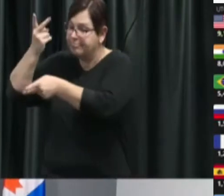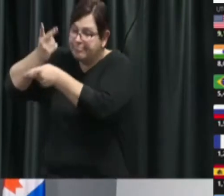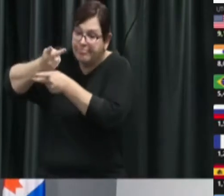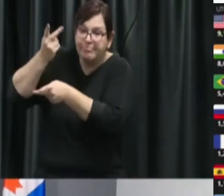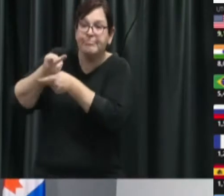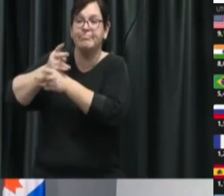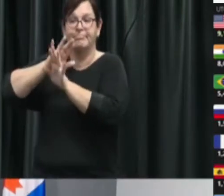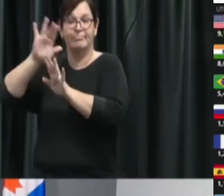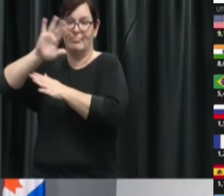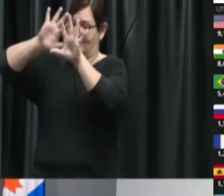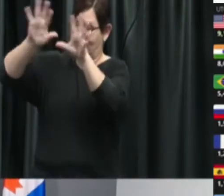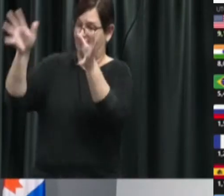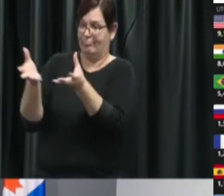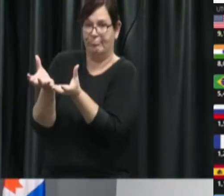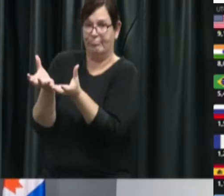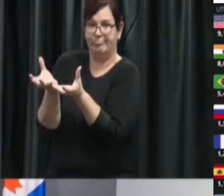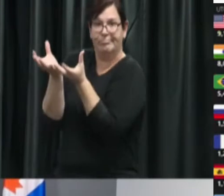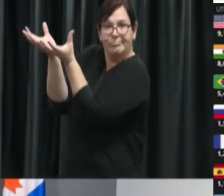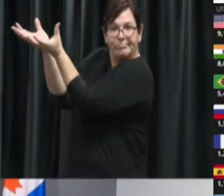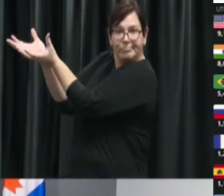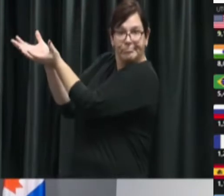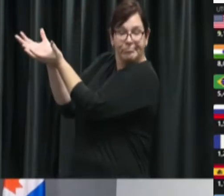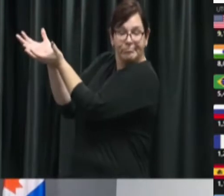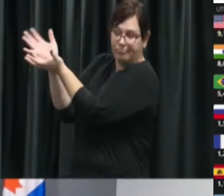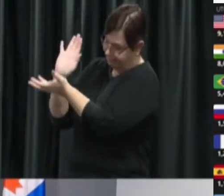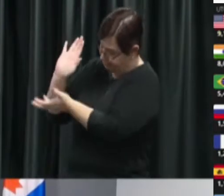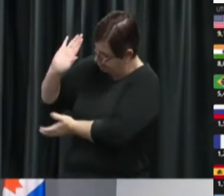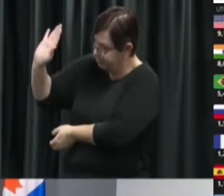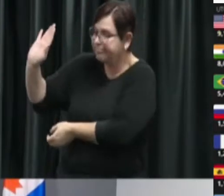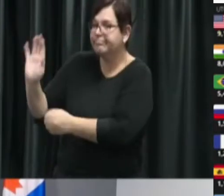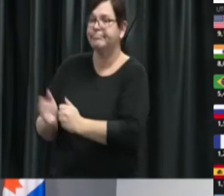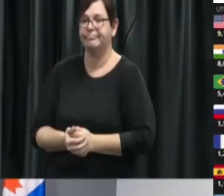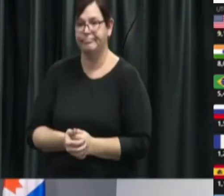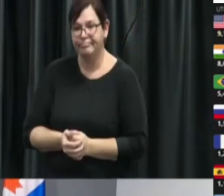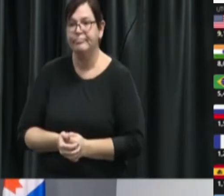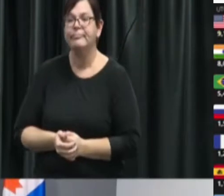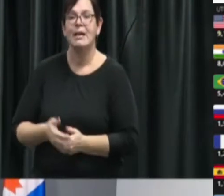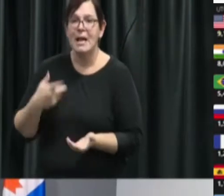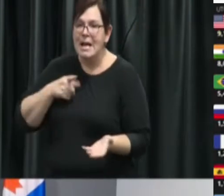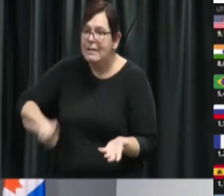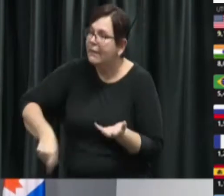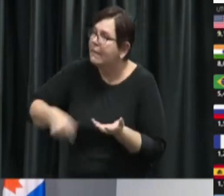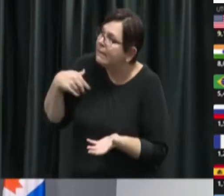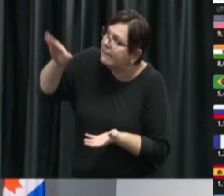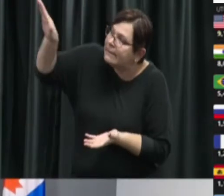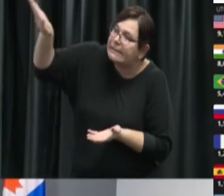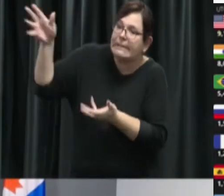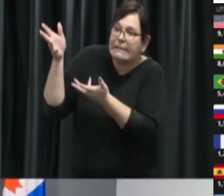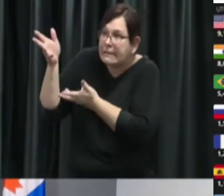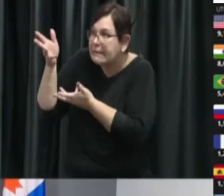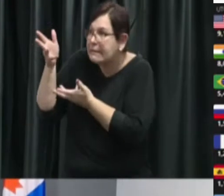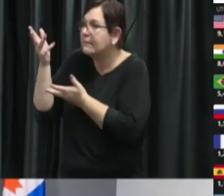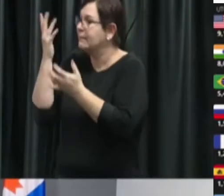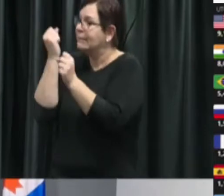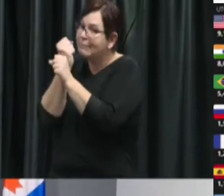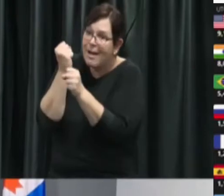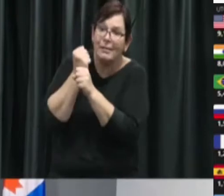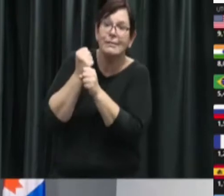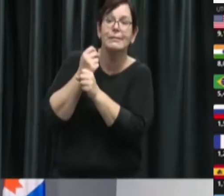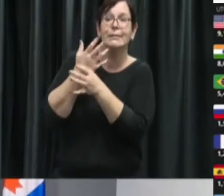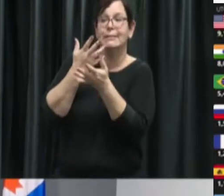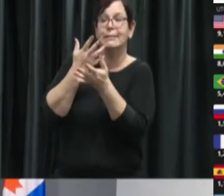of healthcare. It is something that we have to liaise with, and of course our data help to inform where there are